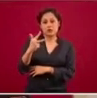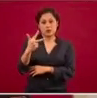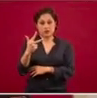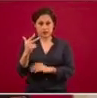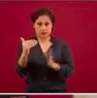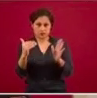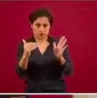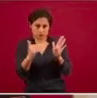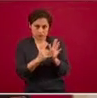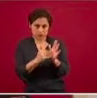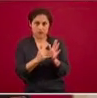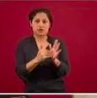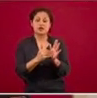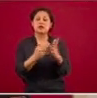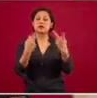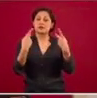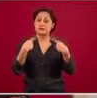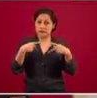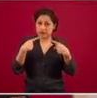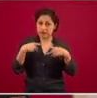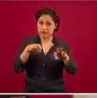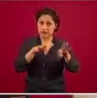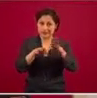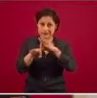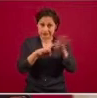There are close to